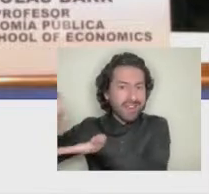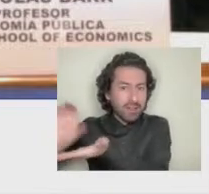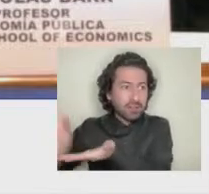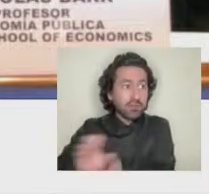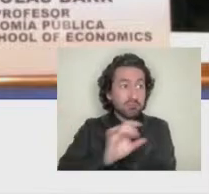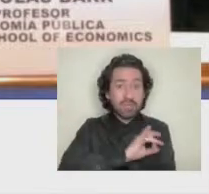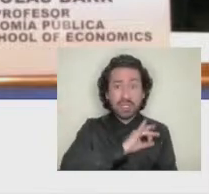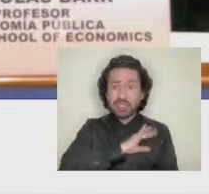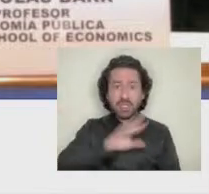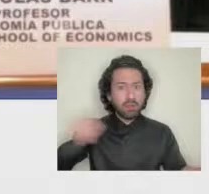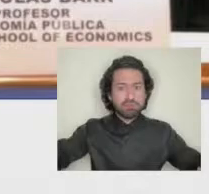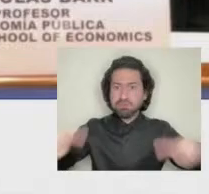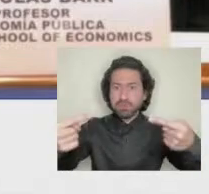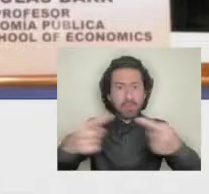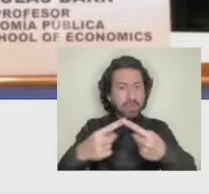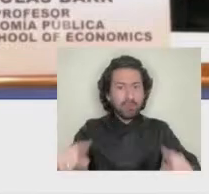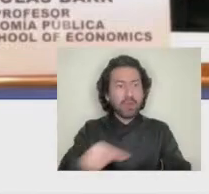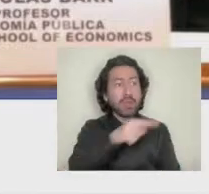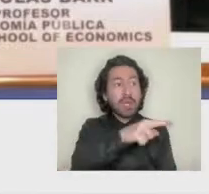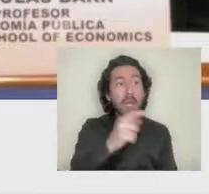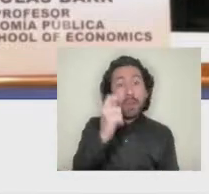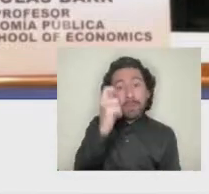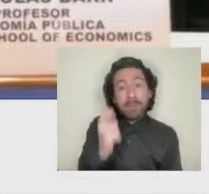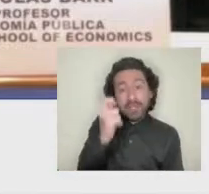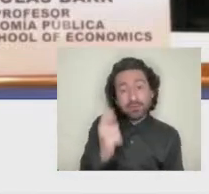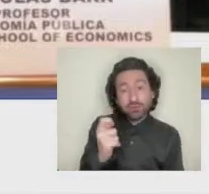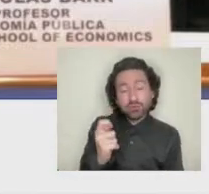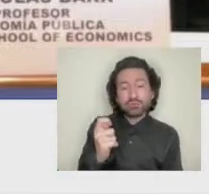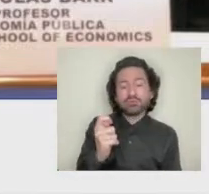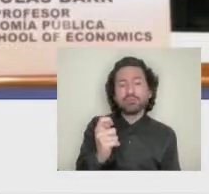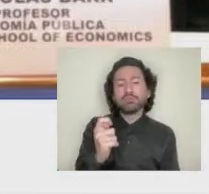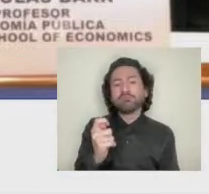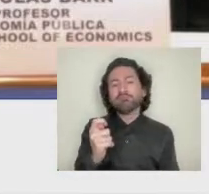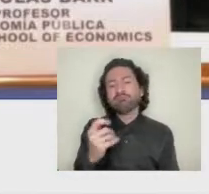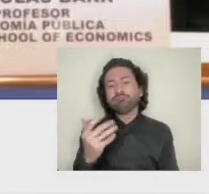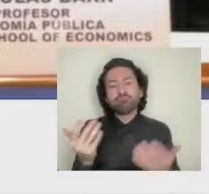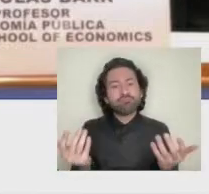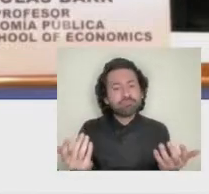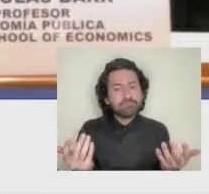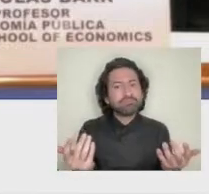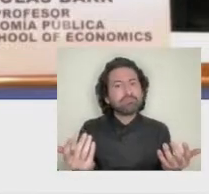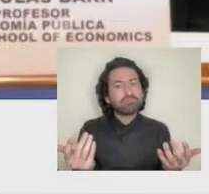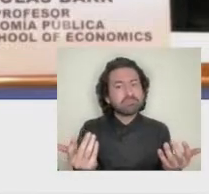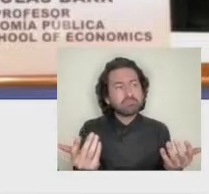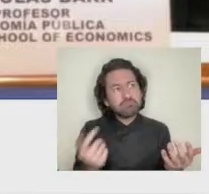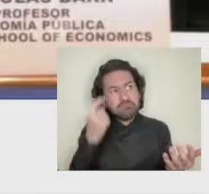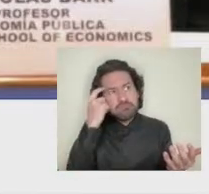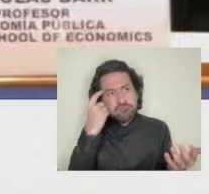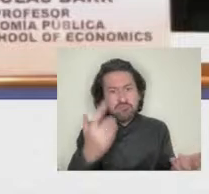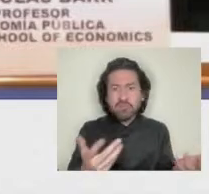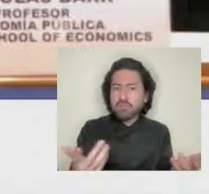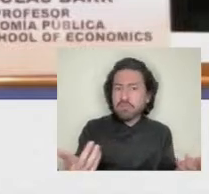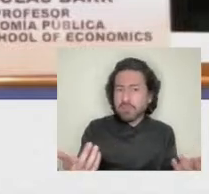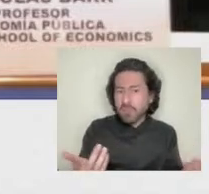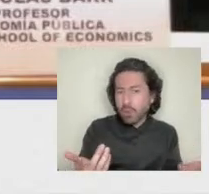solidarity pension is tested against the AFP pension and is tapered away so that the benefit from